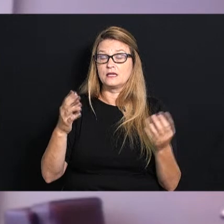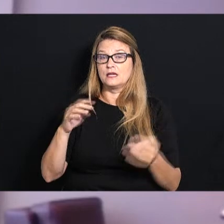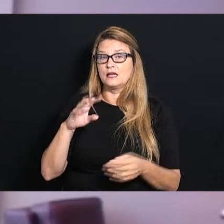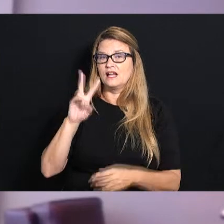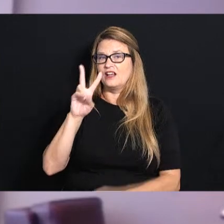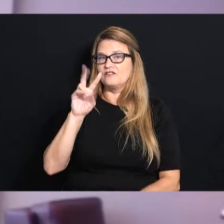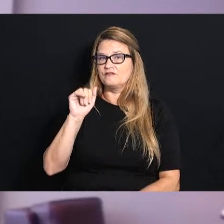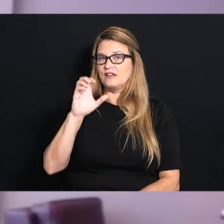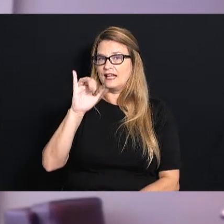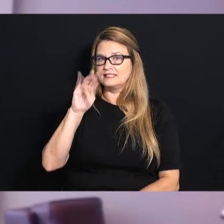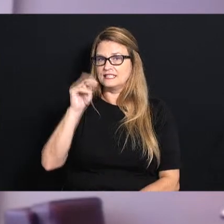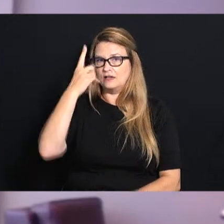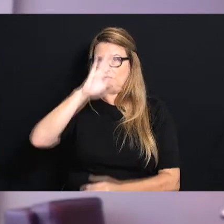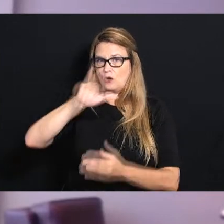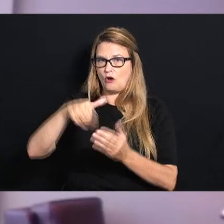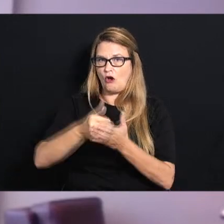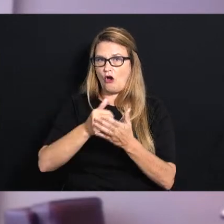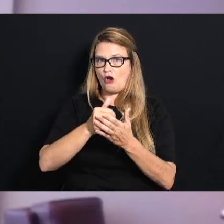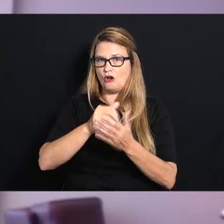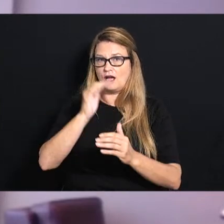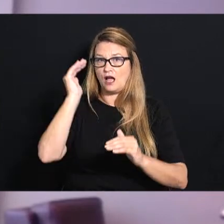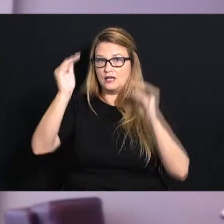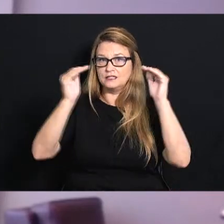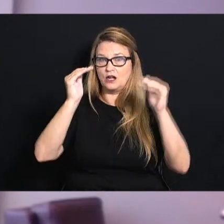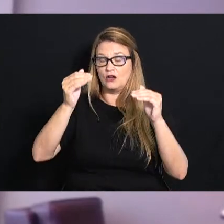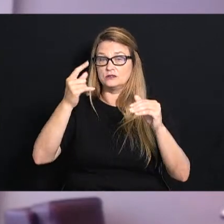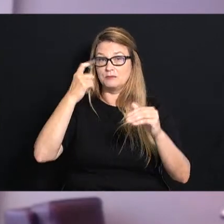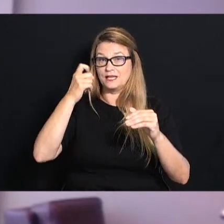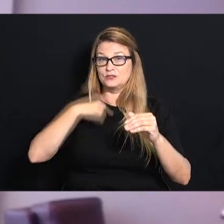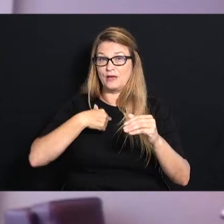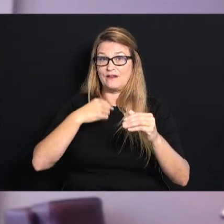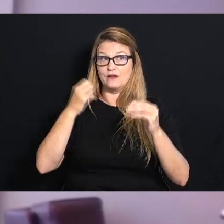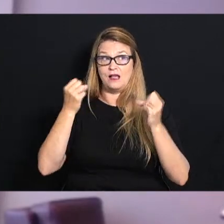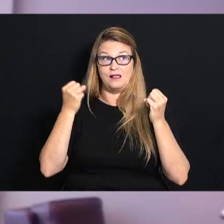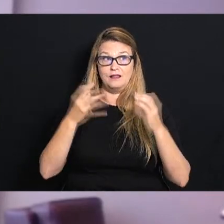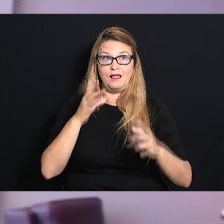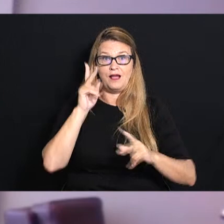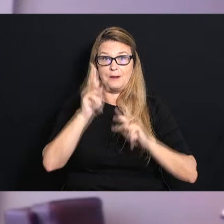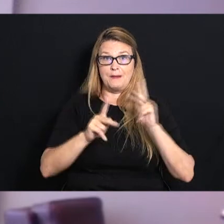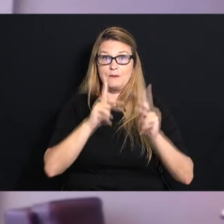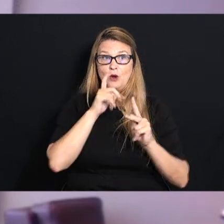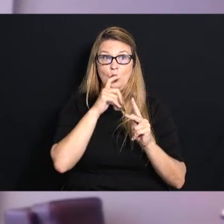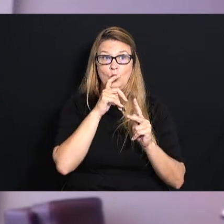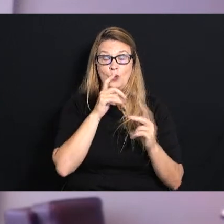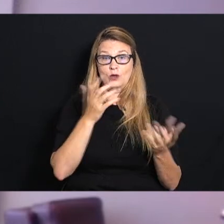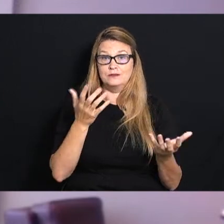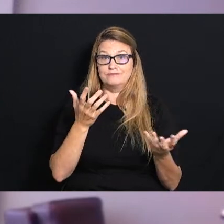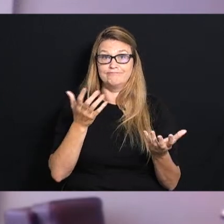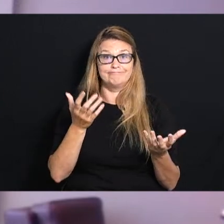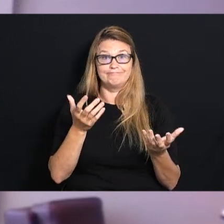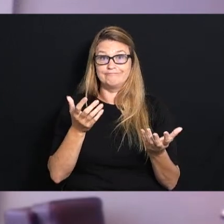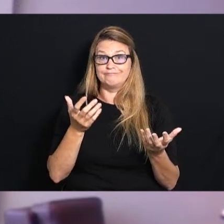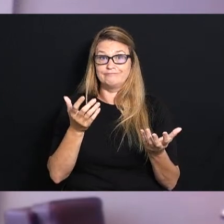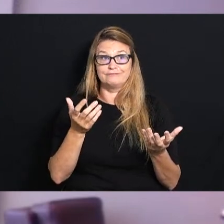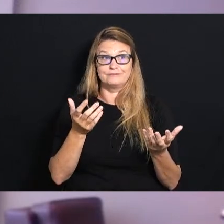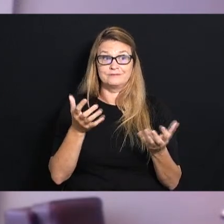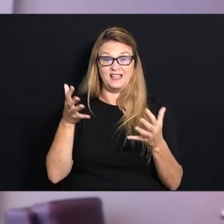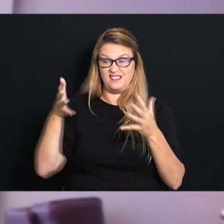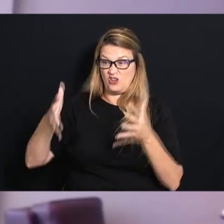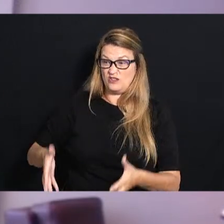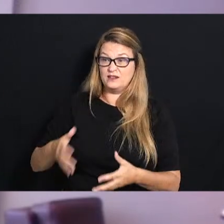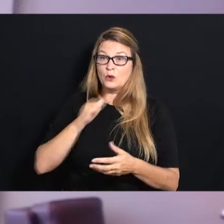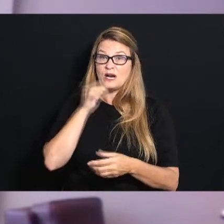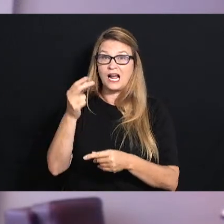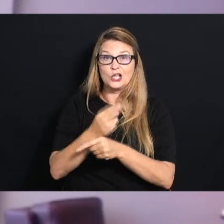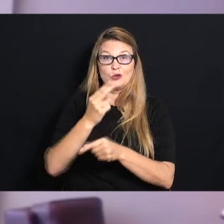to all adults, because we have an expiring group of vaccines that are sometimes not utilized in the way that they